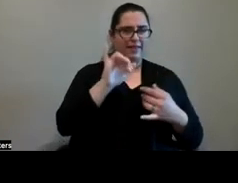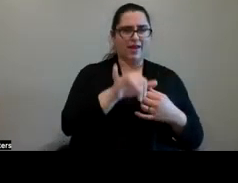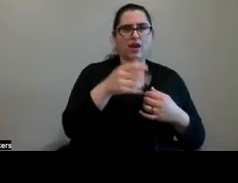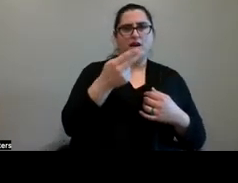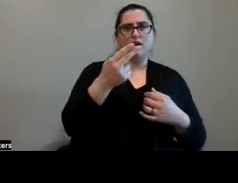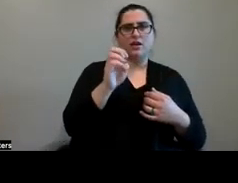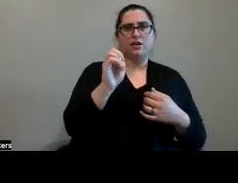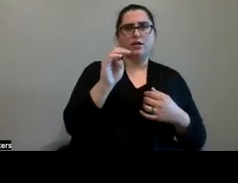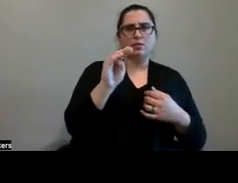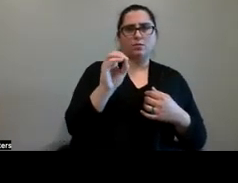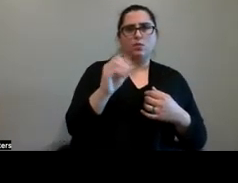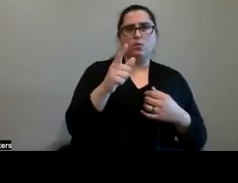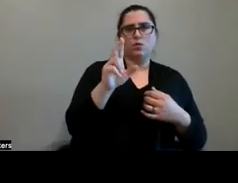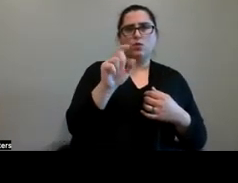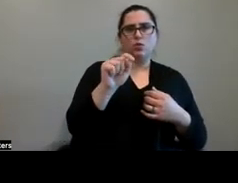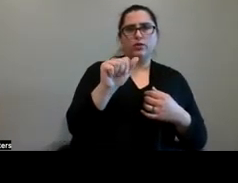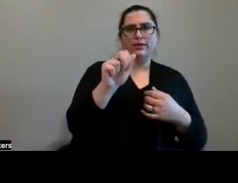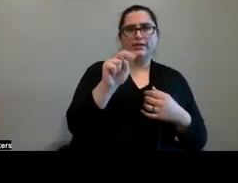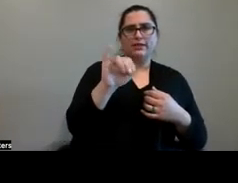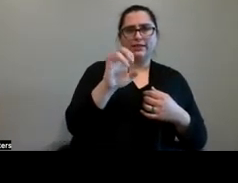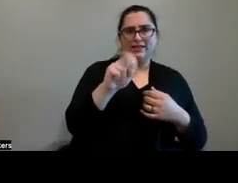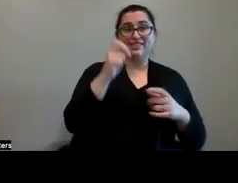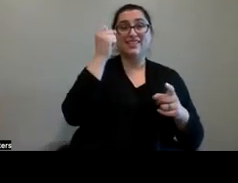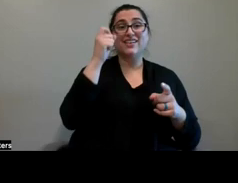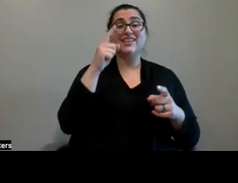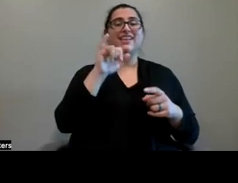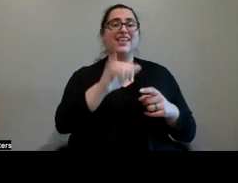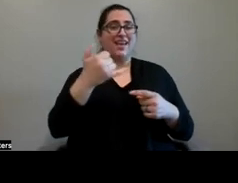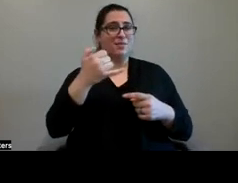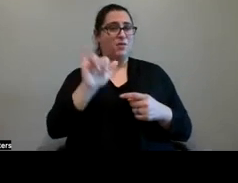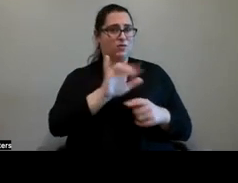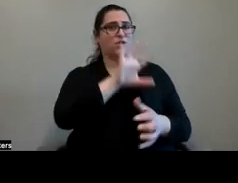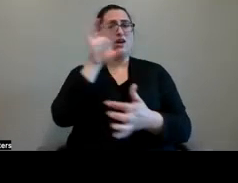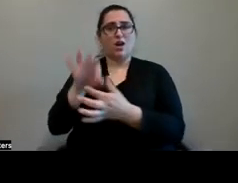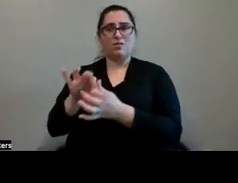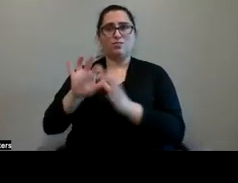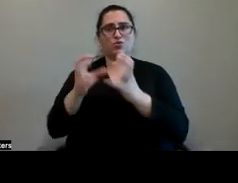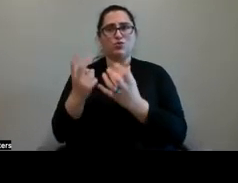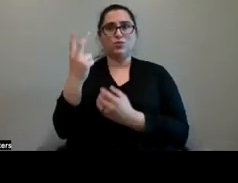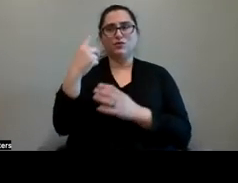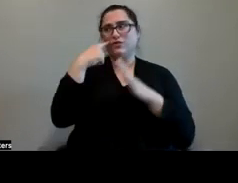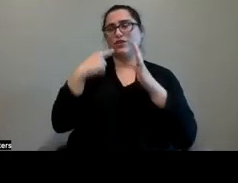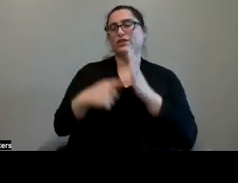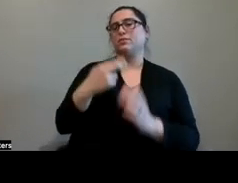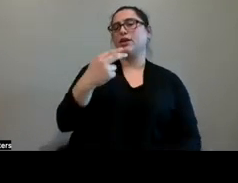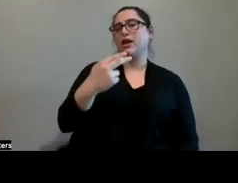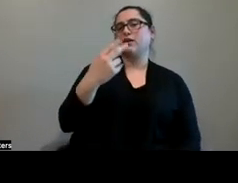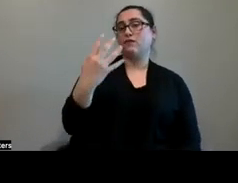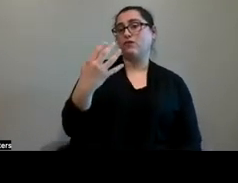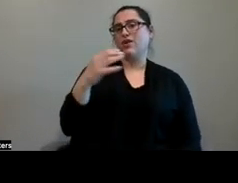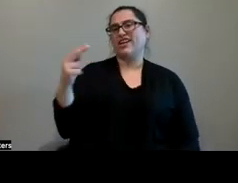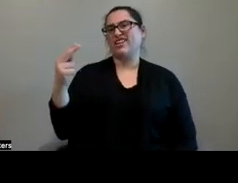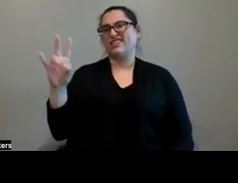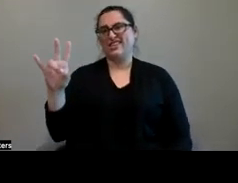this antibody also appears to be acquiring some breadth of binding to group 2 antigens like H4 and H7, as much